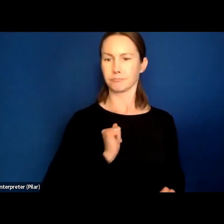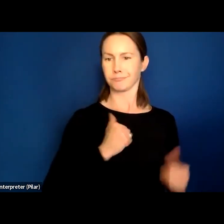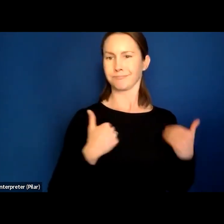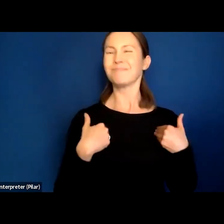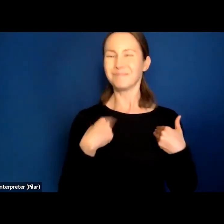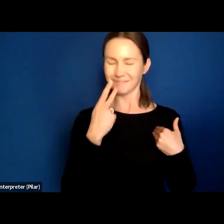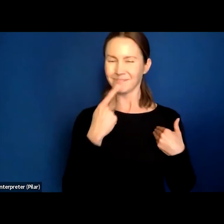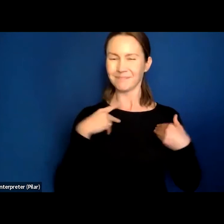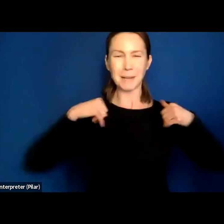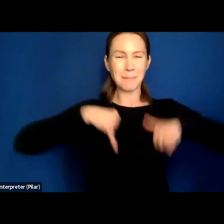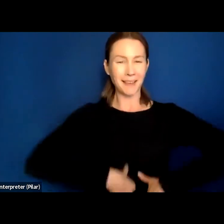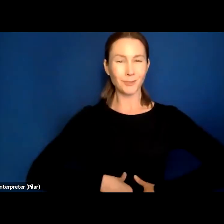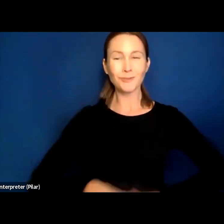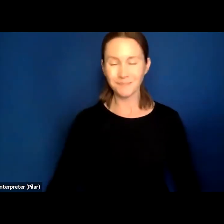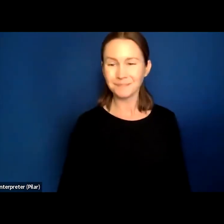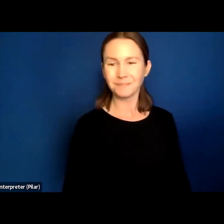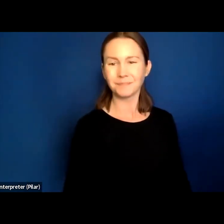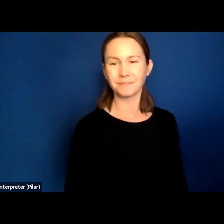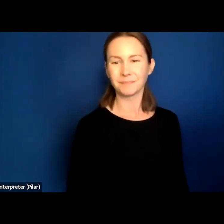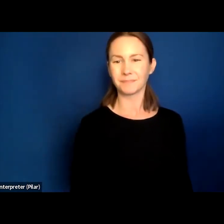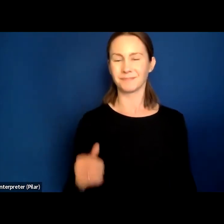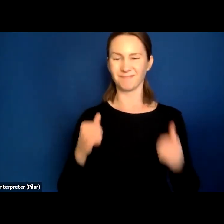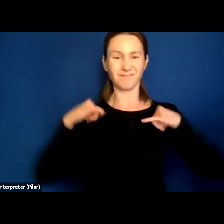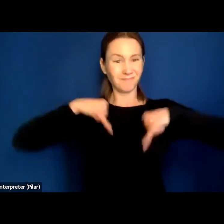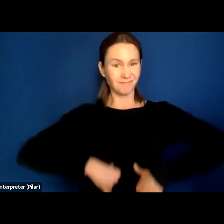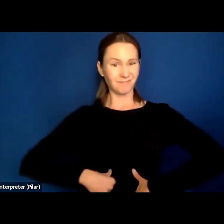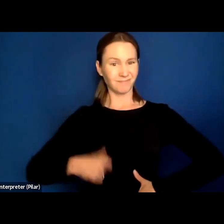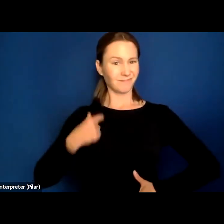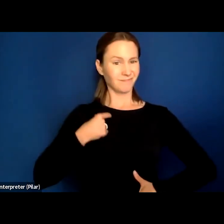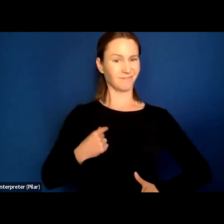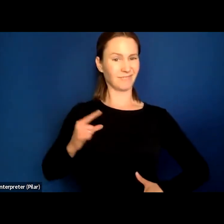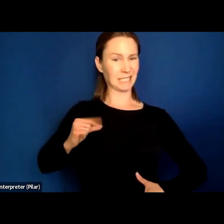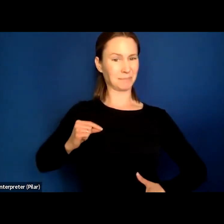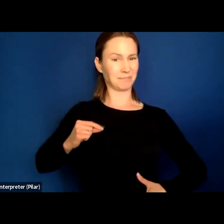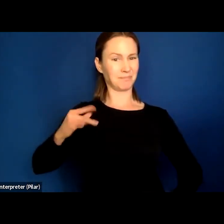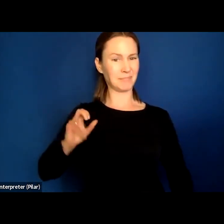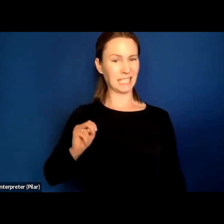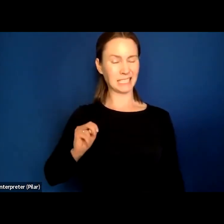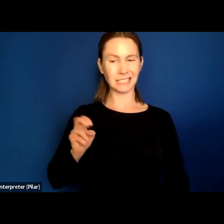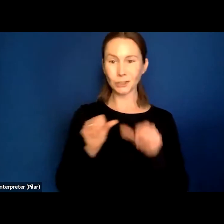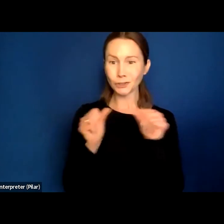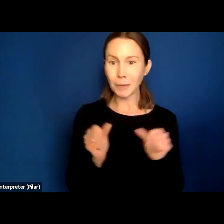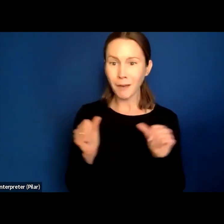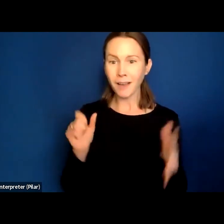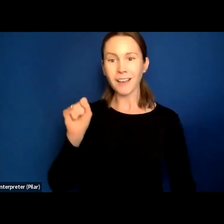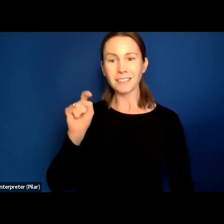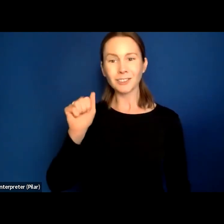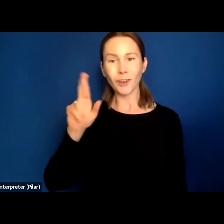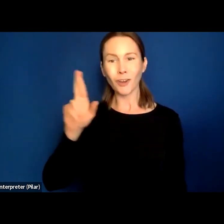pink blazer. On the lapel of the blazer is a pin that's in the shape of the Star